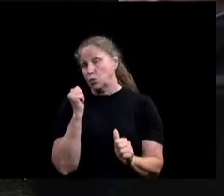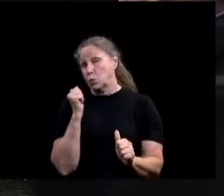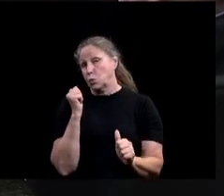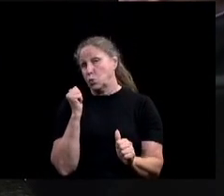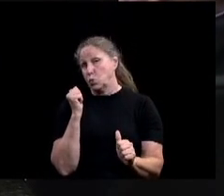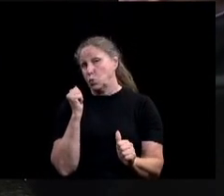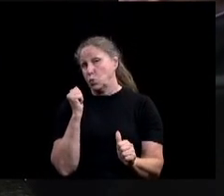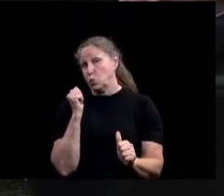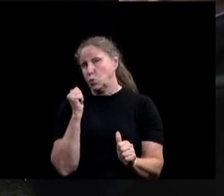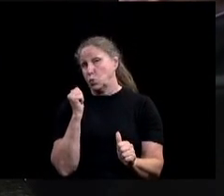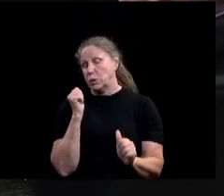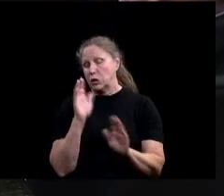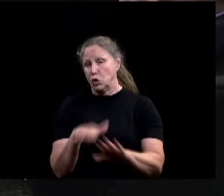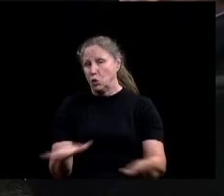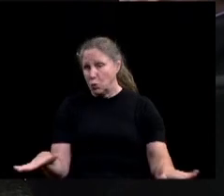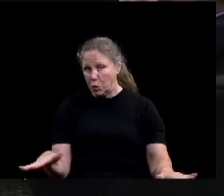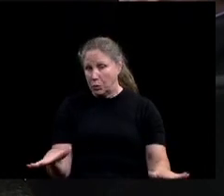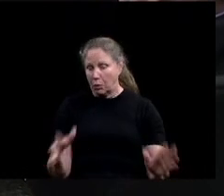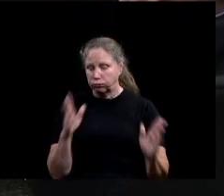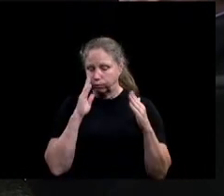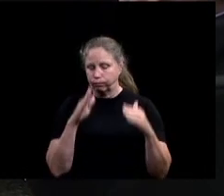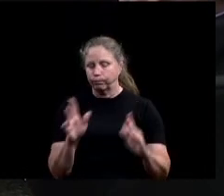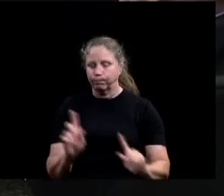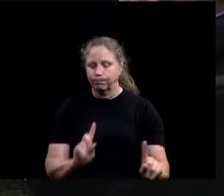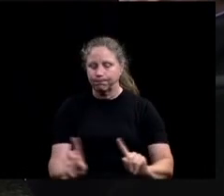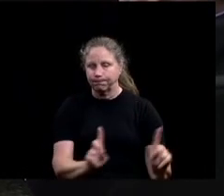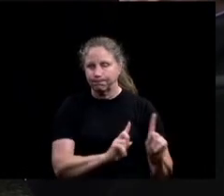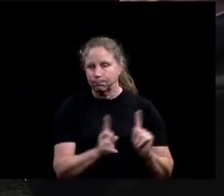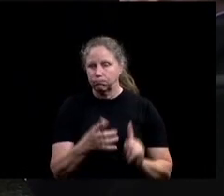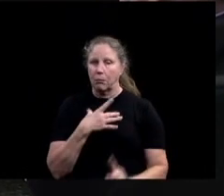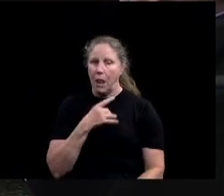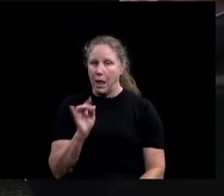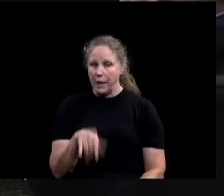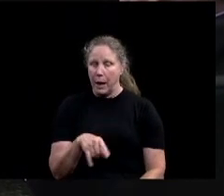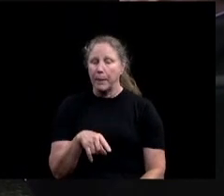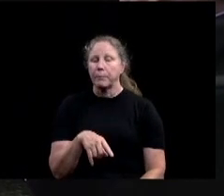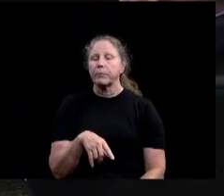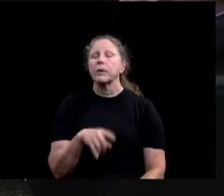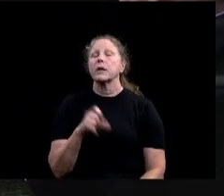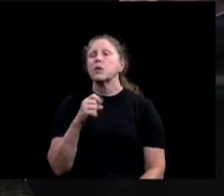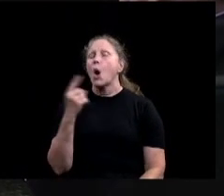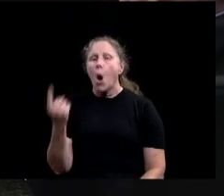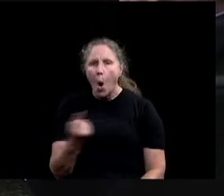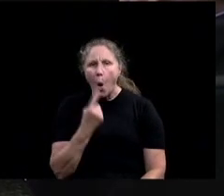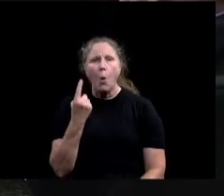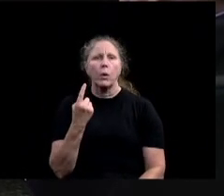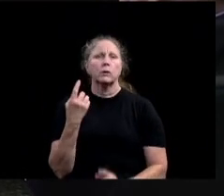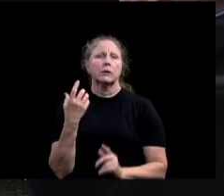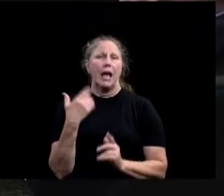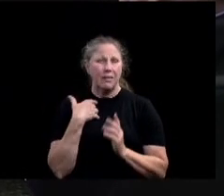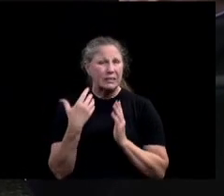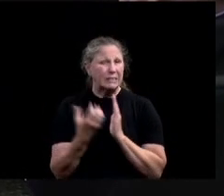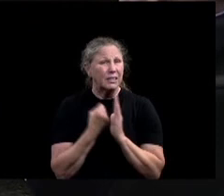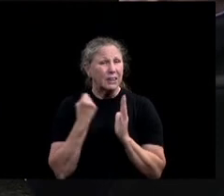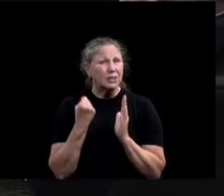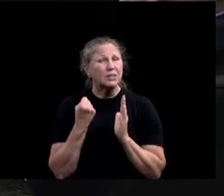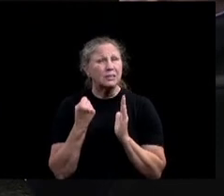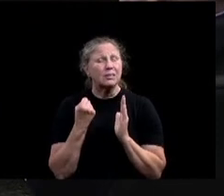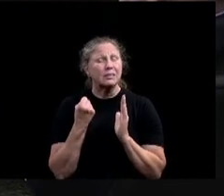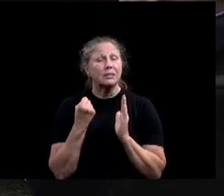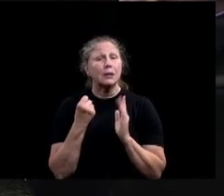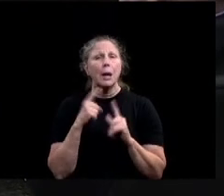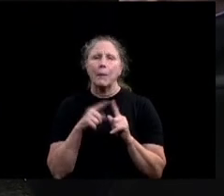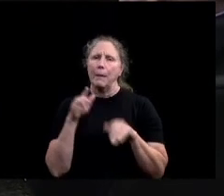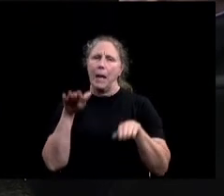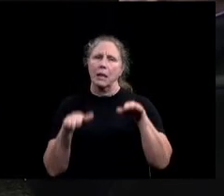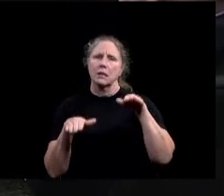with the kids in the neighborhood. So there are always opportunities. I think it is just a balance that we have to take when we look at all the